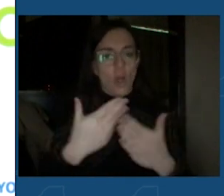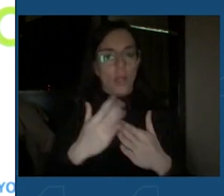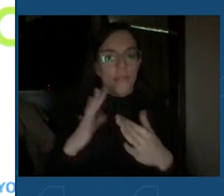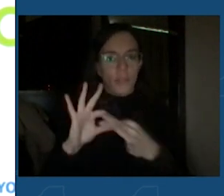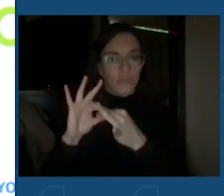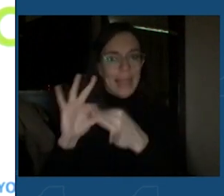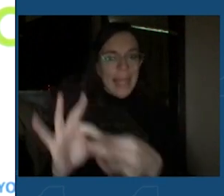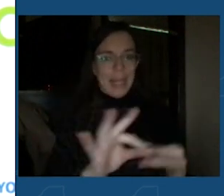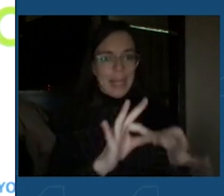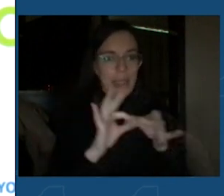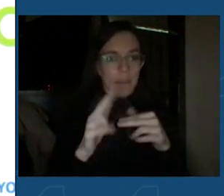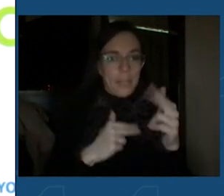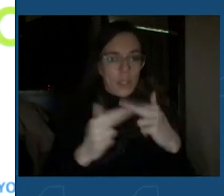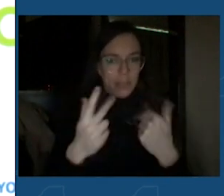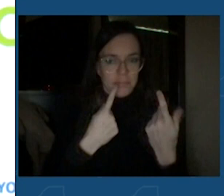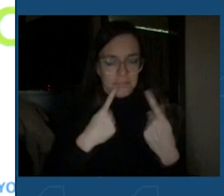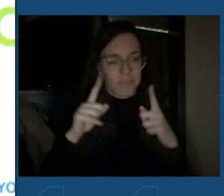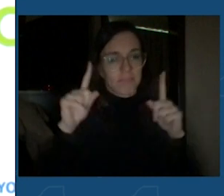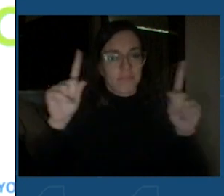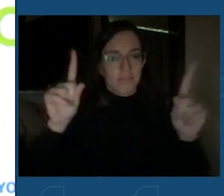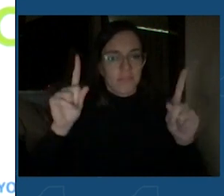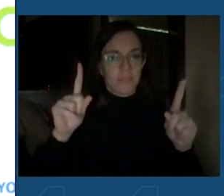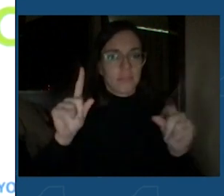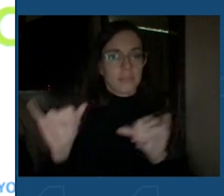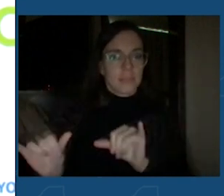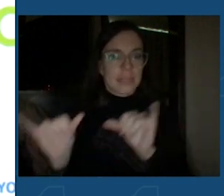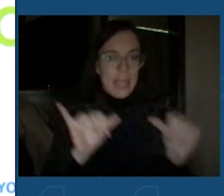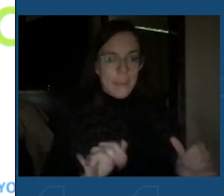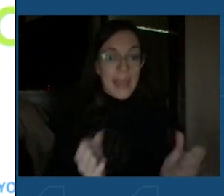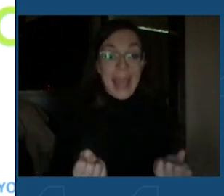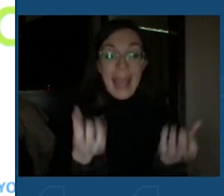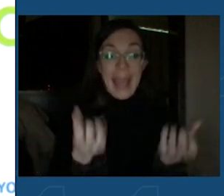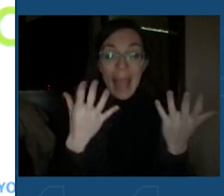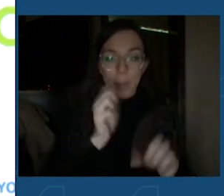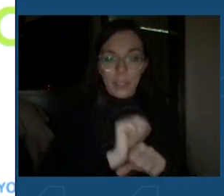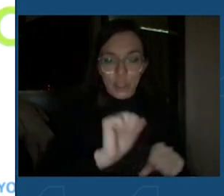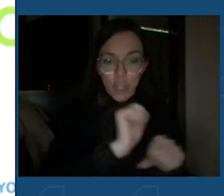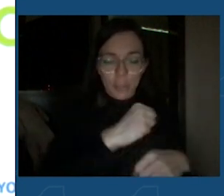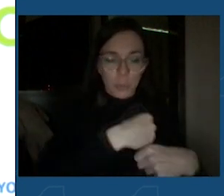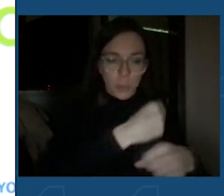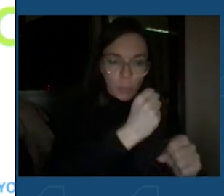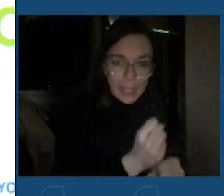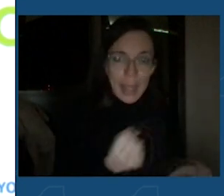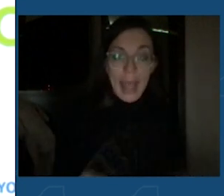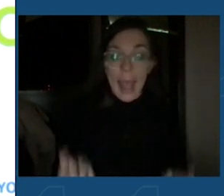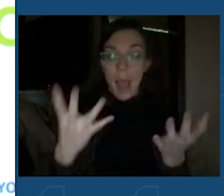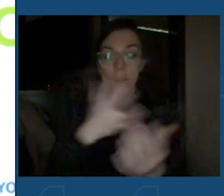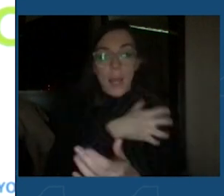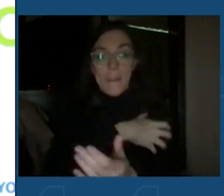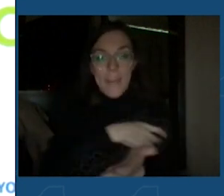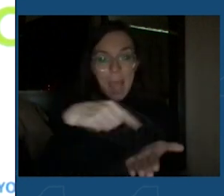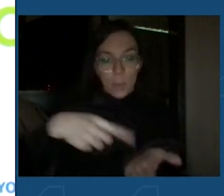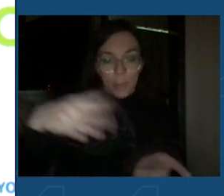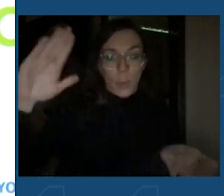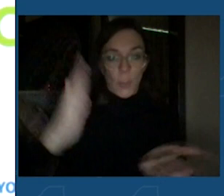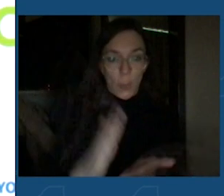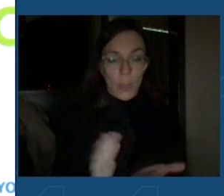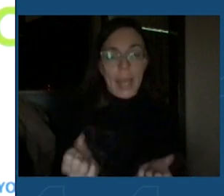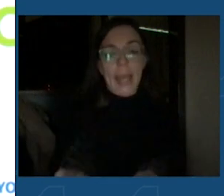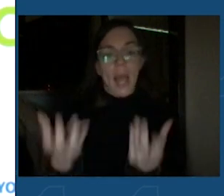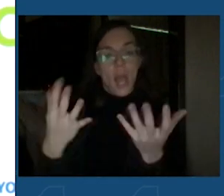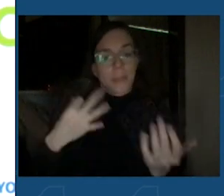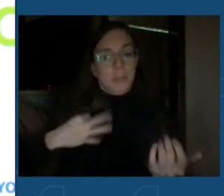achieve the savings they achieve, how many jobs were created, how much did power bills go down, how much benefit did ordinary people